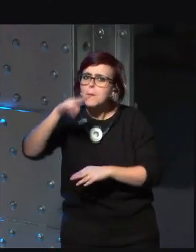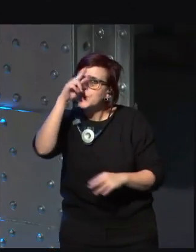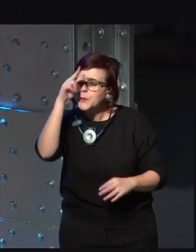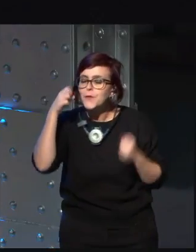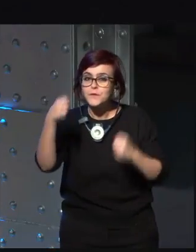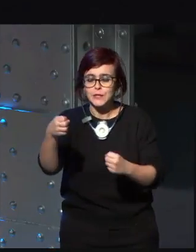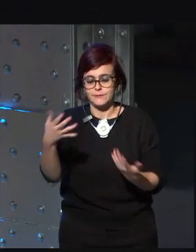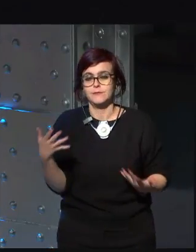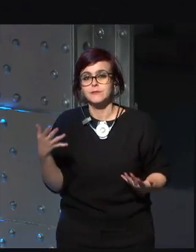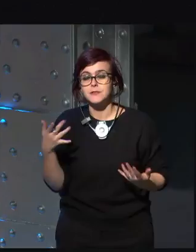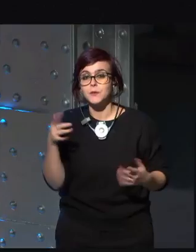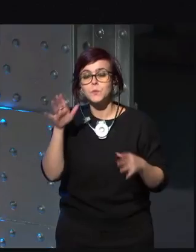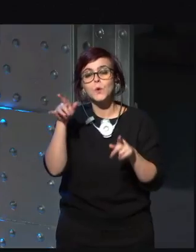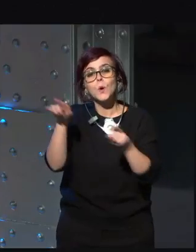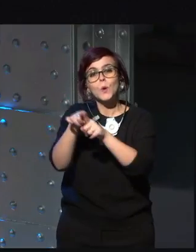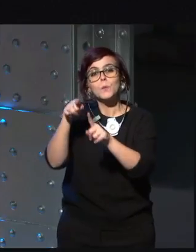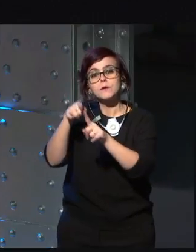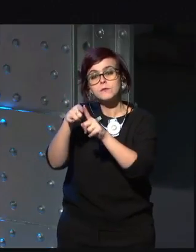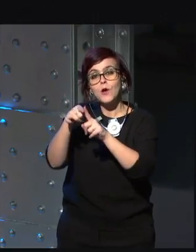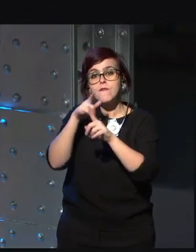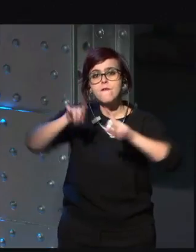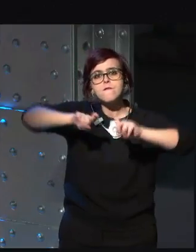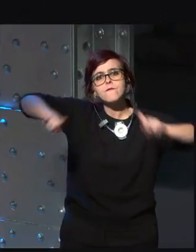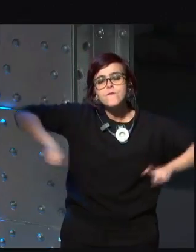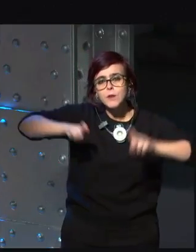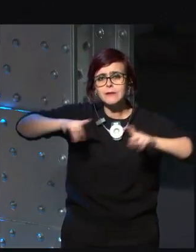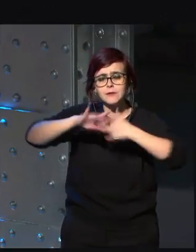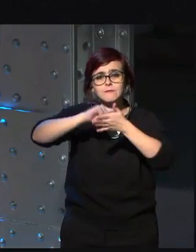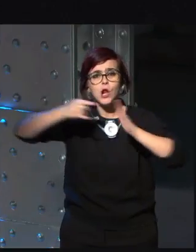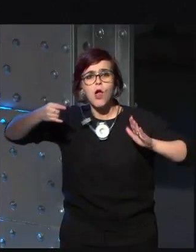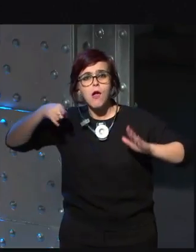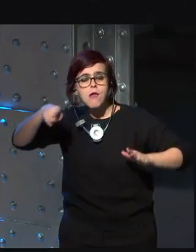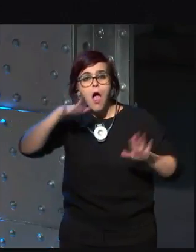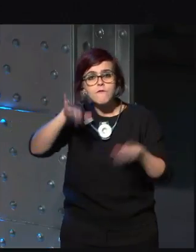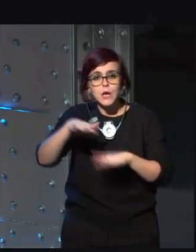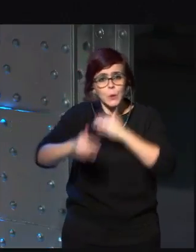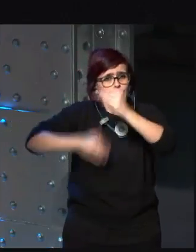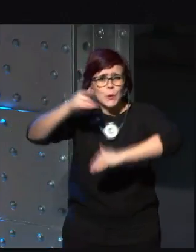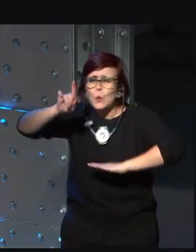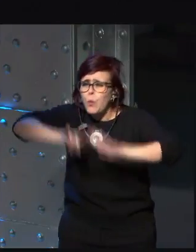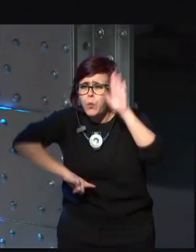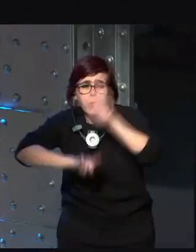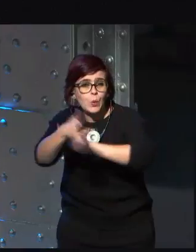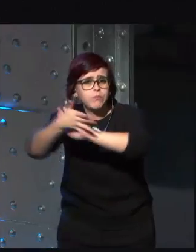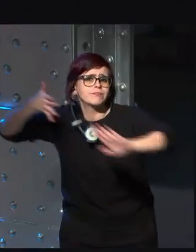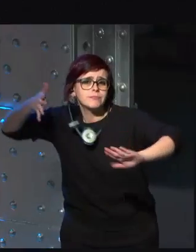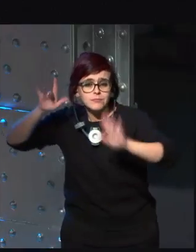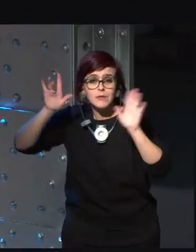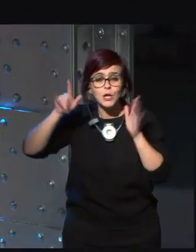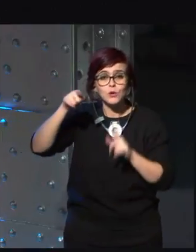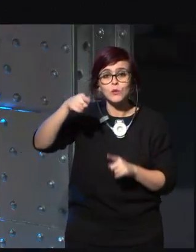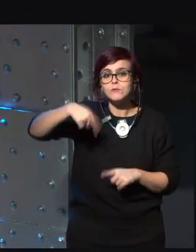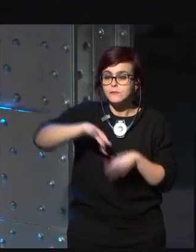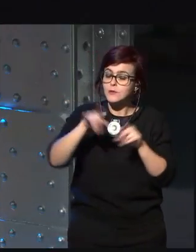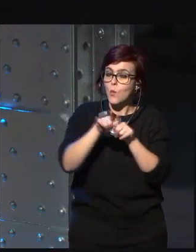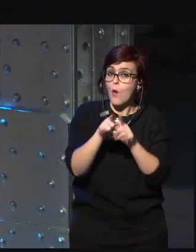thing that people like about computers and computer technology is that they evolve so quickly. But there's a downside to that, and I wasn't exaggerating. Try to play a DAT tape